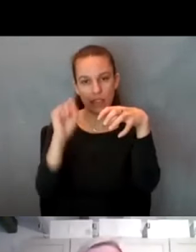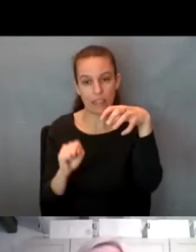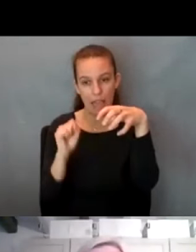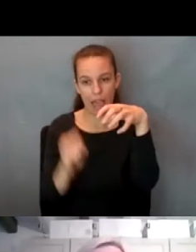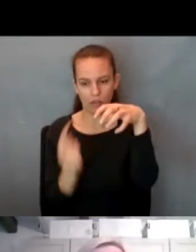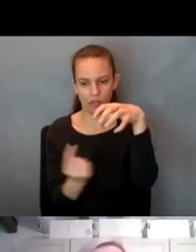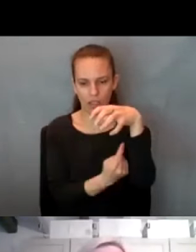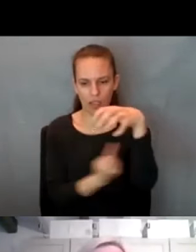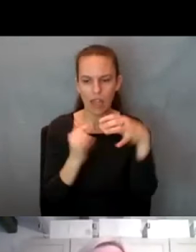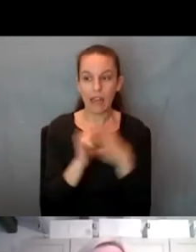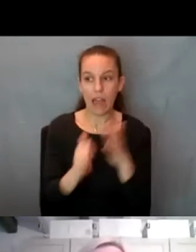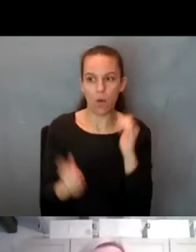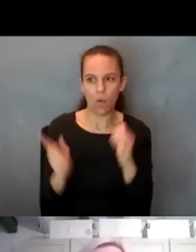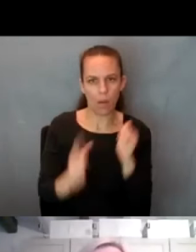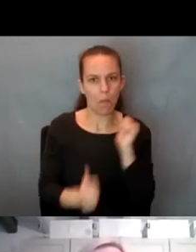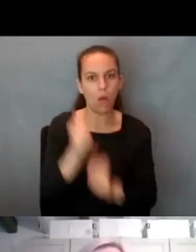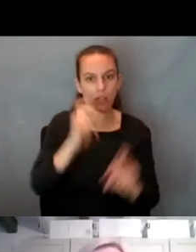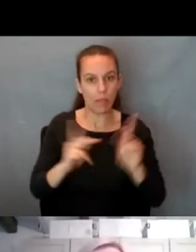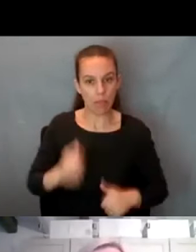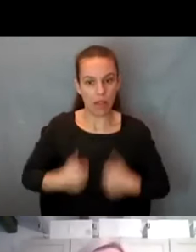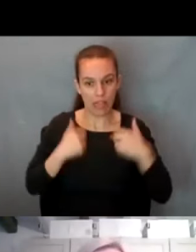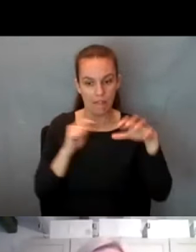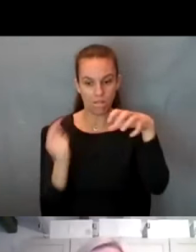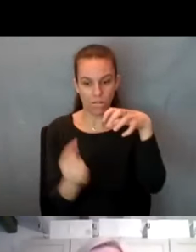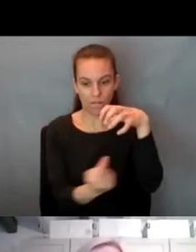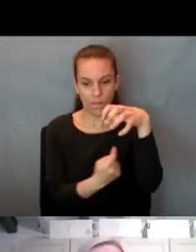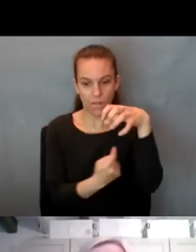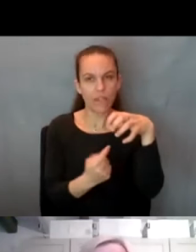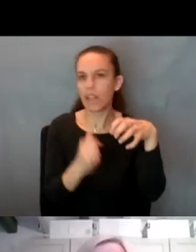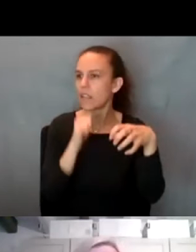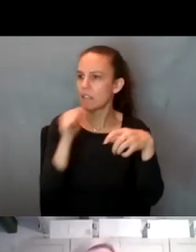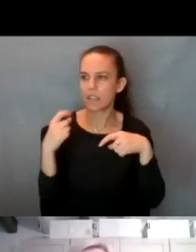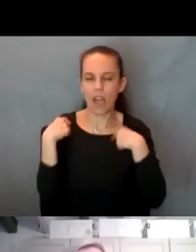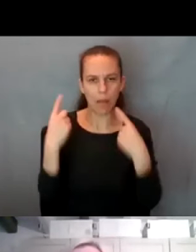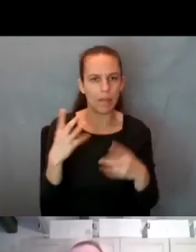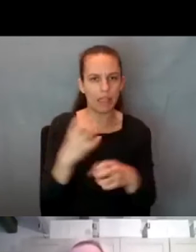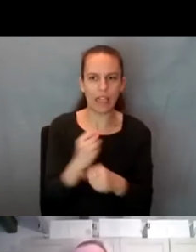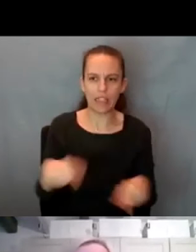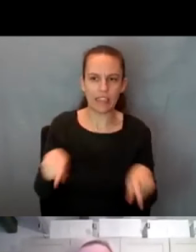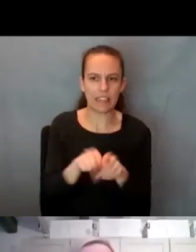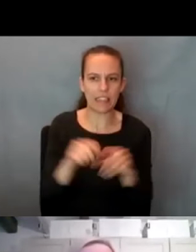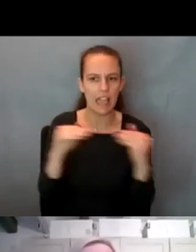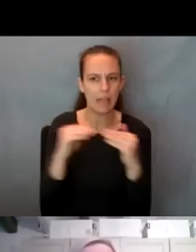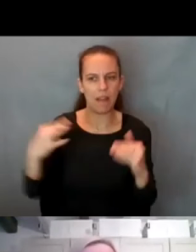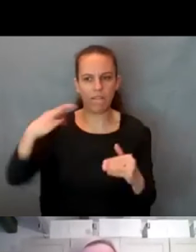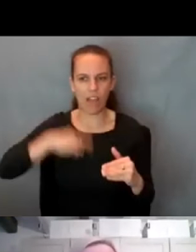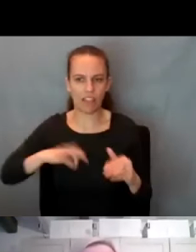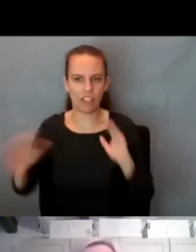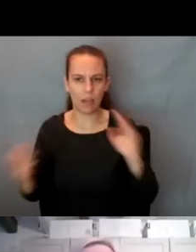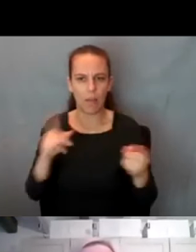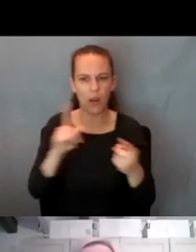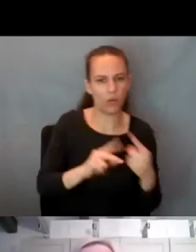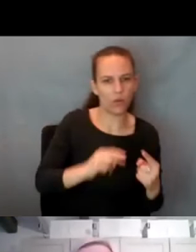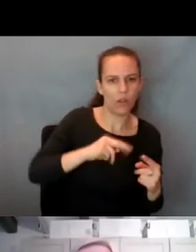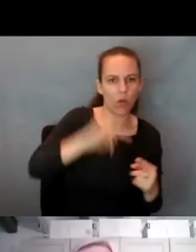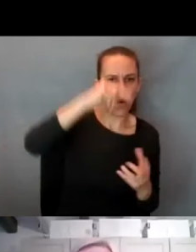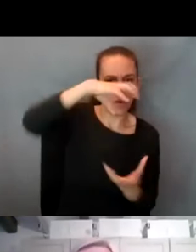majority of people living, has not been having the same advantage as the global north. There is a sharp and